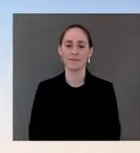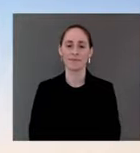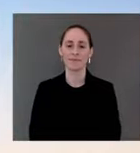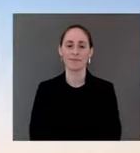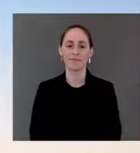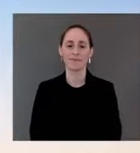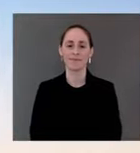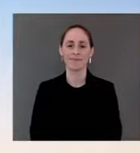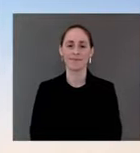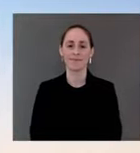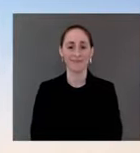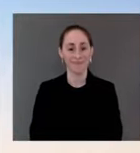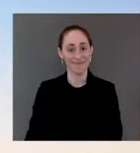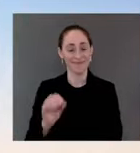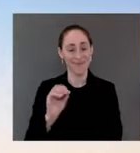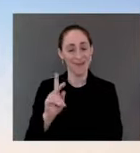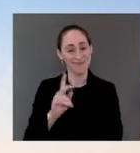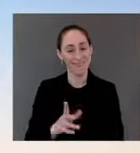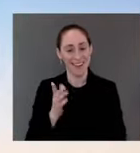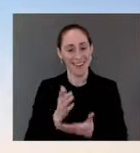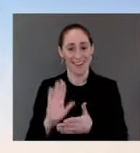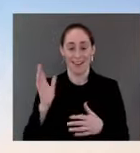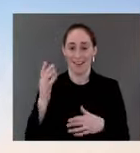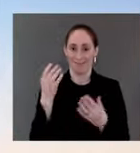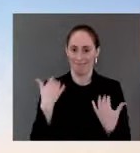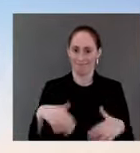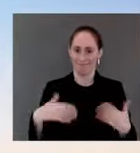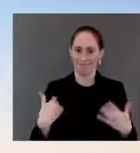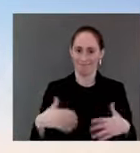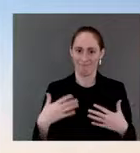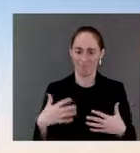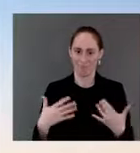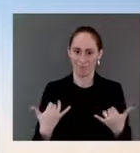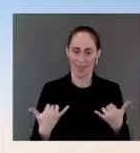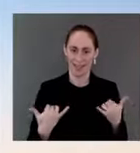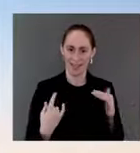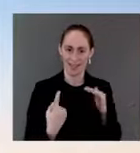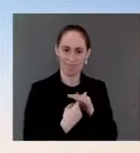Just a few things going on today. Okay, so